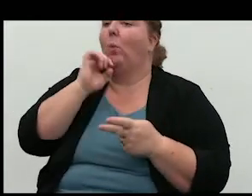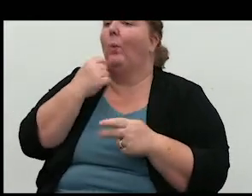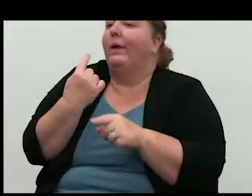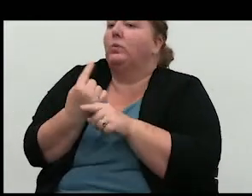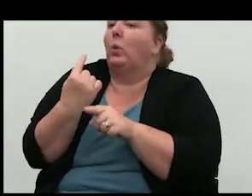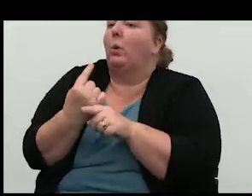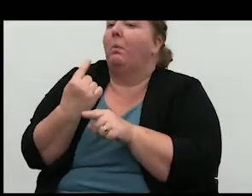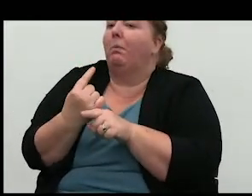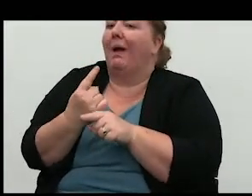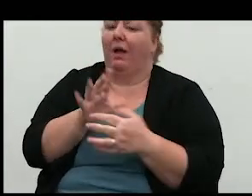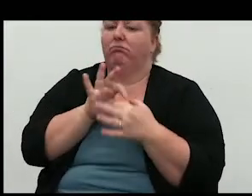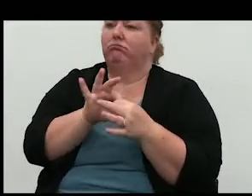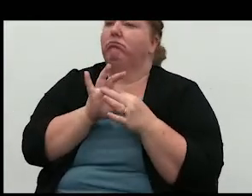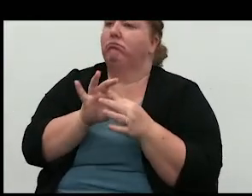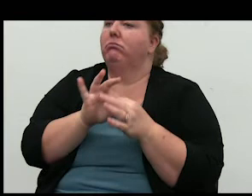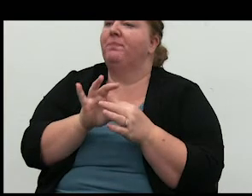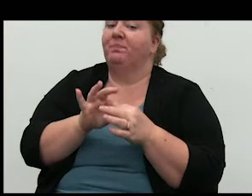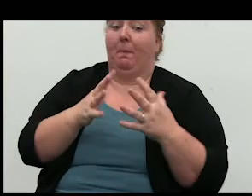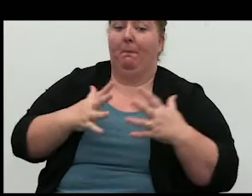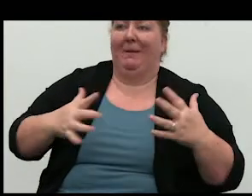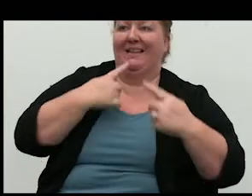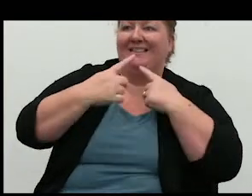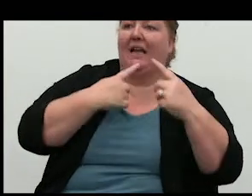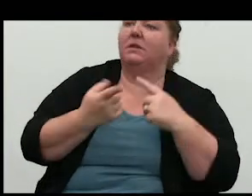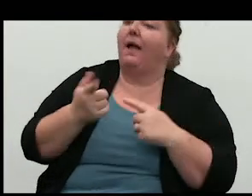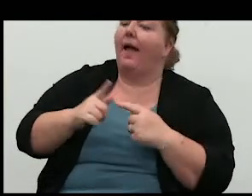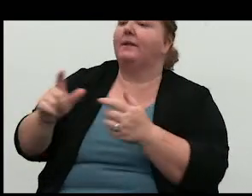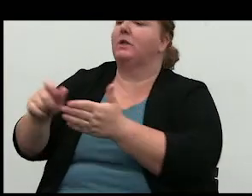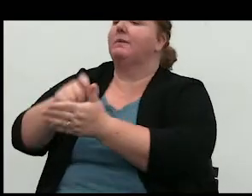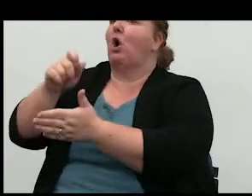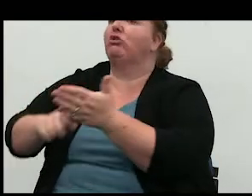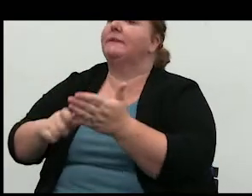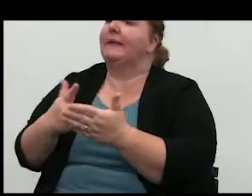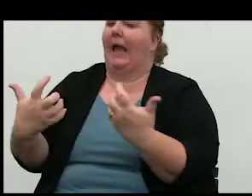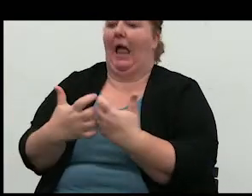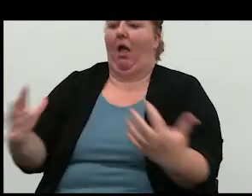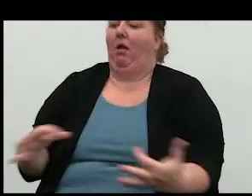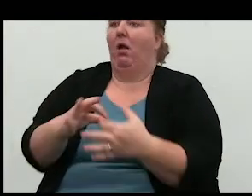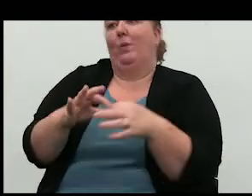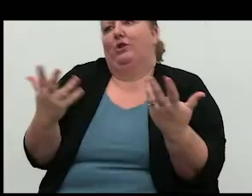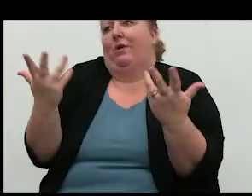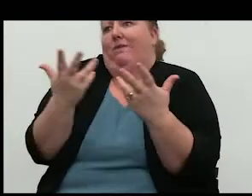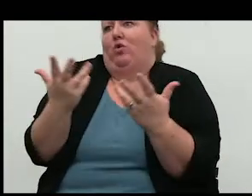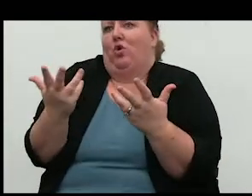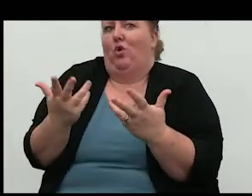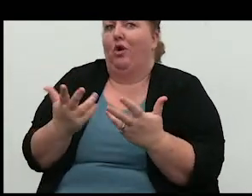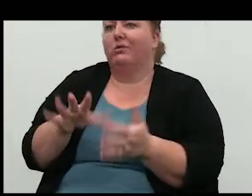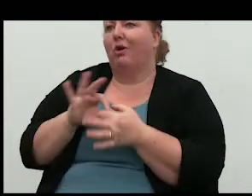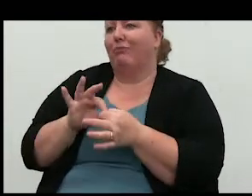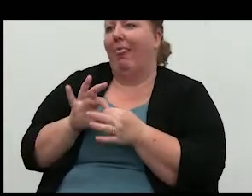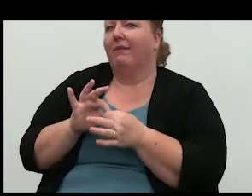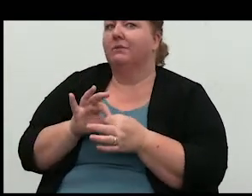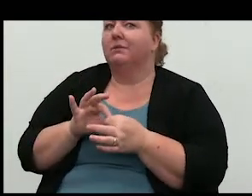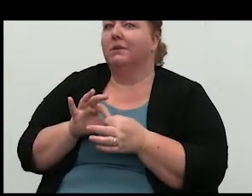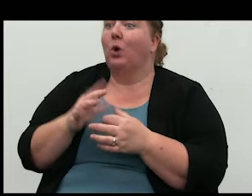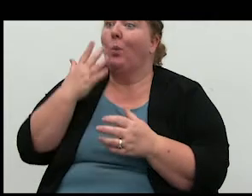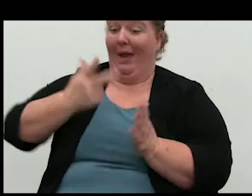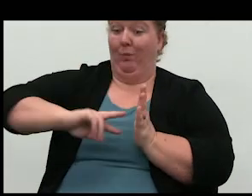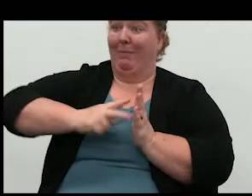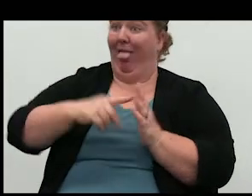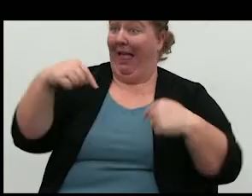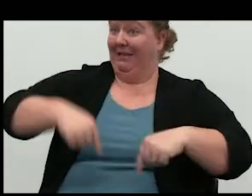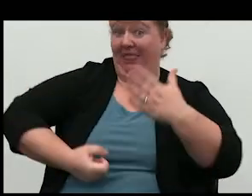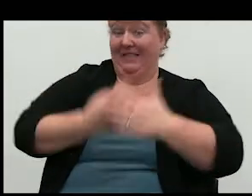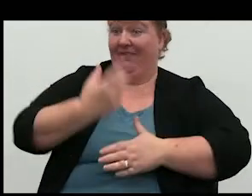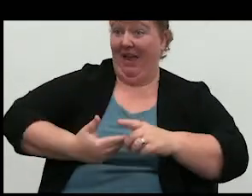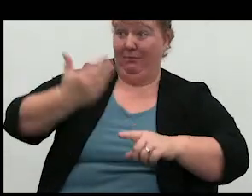about the relationship between big data and democracy, which is much more topical than when we planned this event. We planned